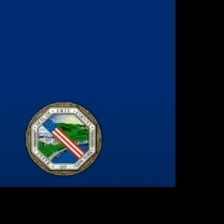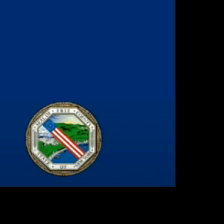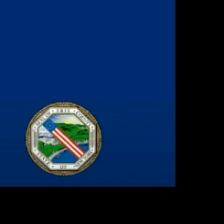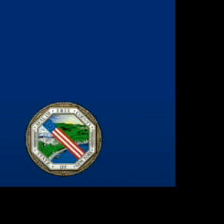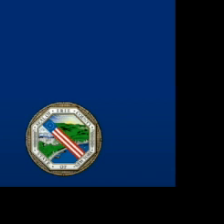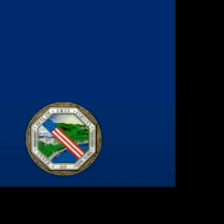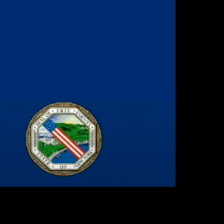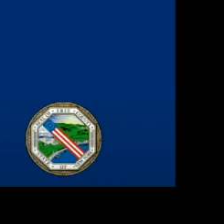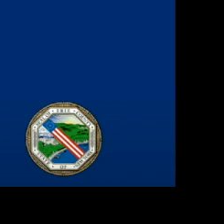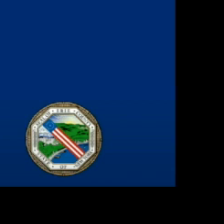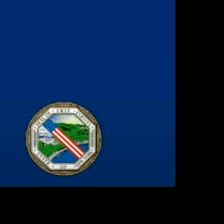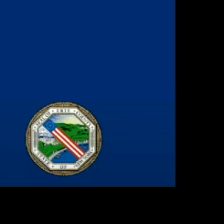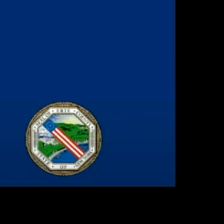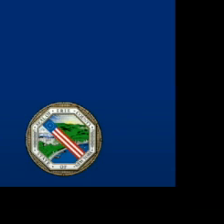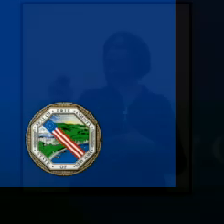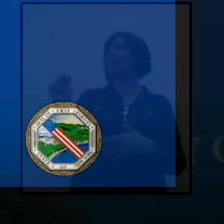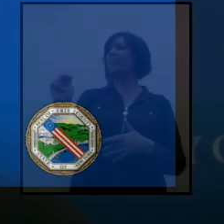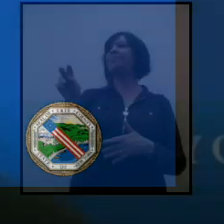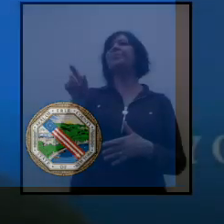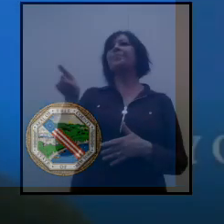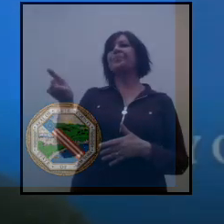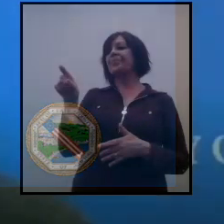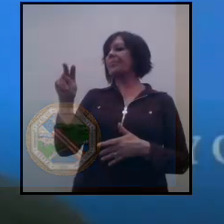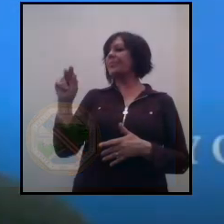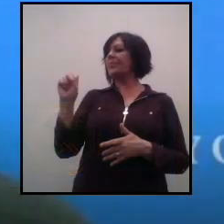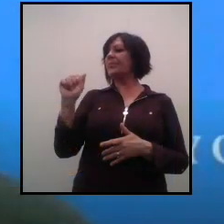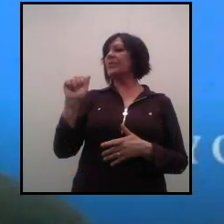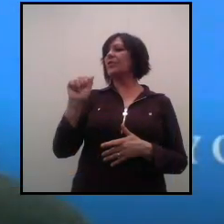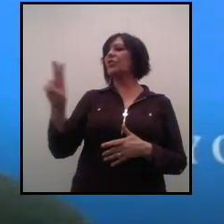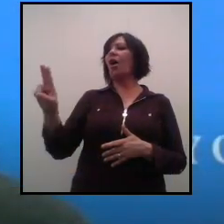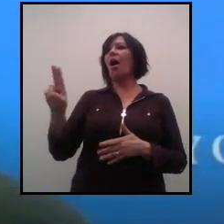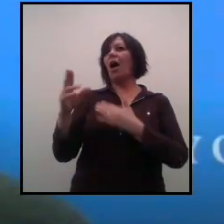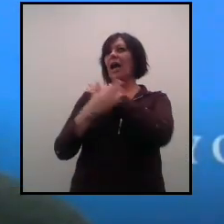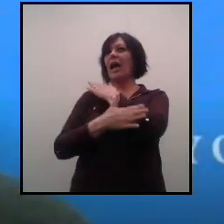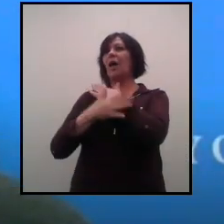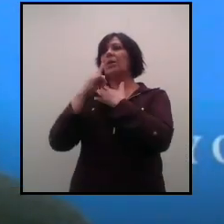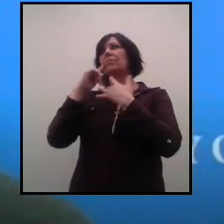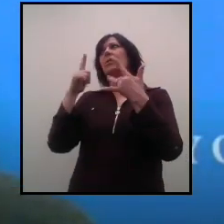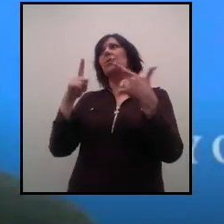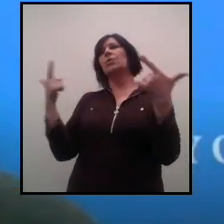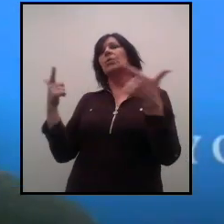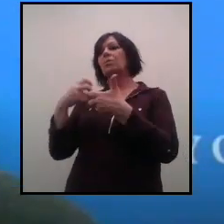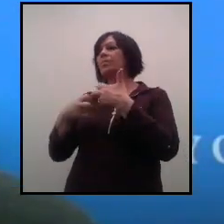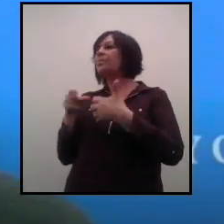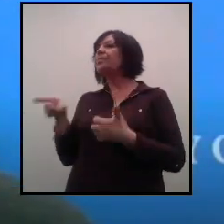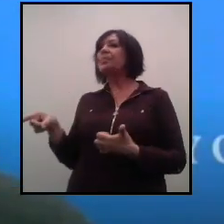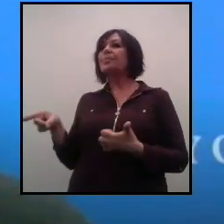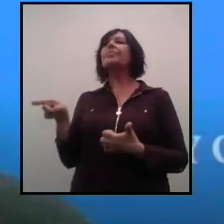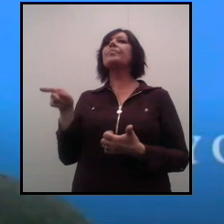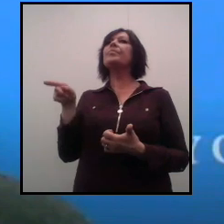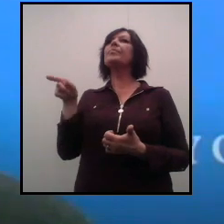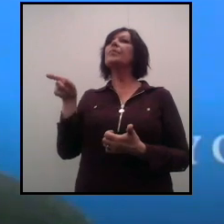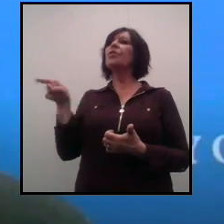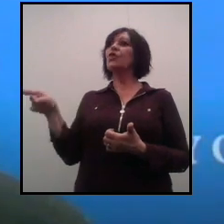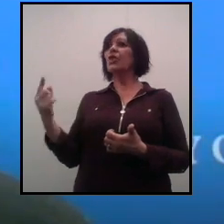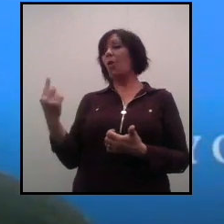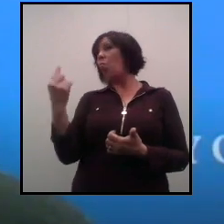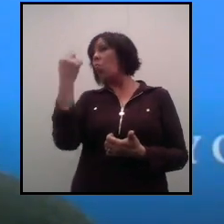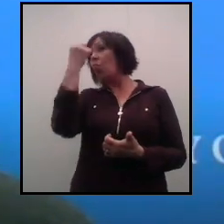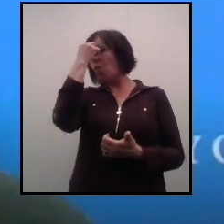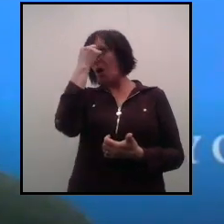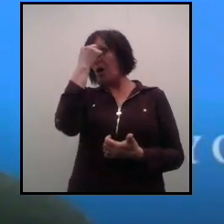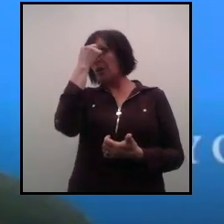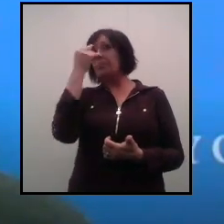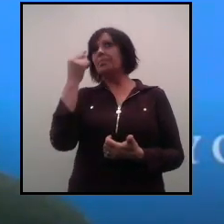county executive of Nassau County, where they've had a tremendous problem. She was under the impression